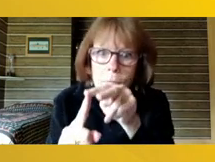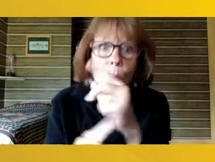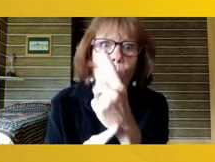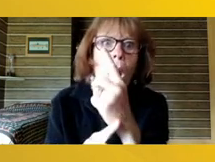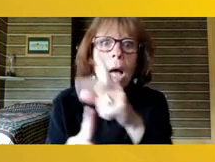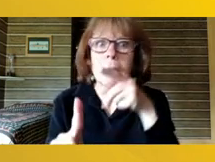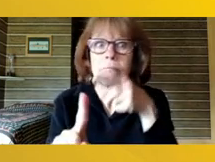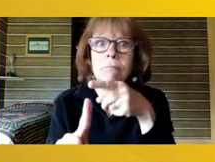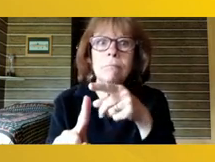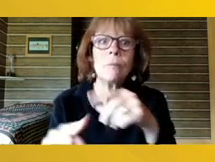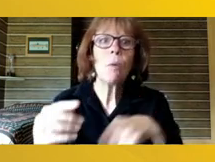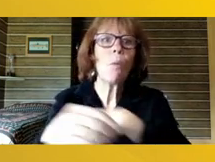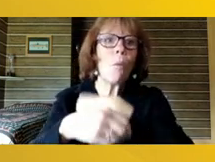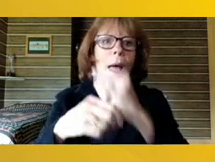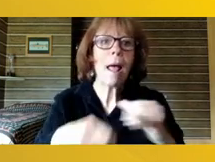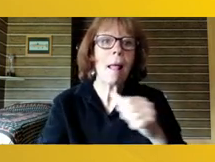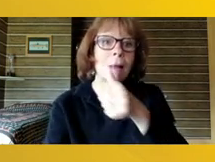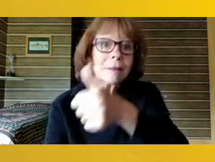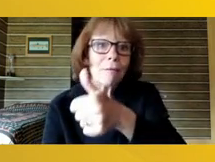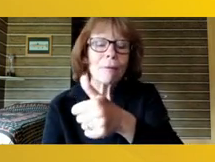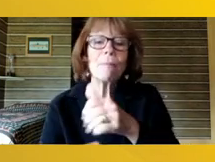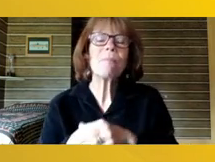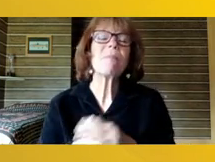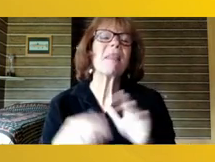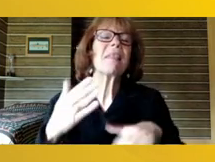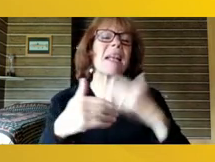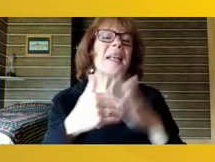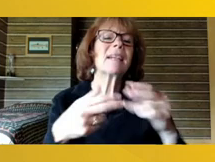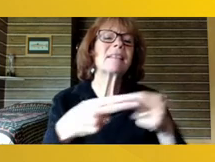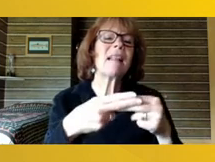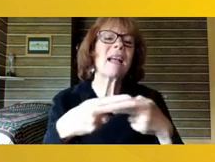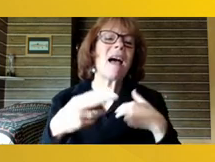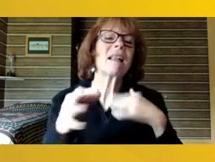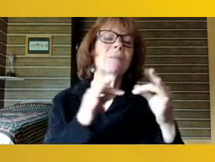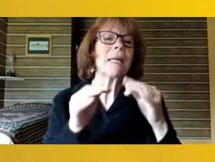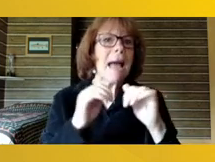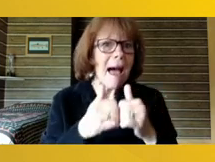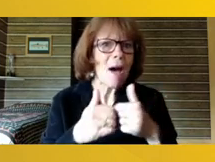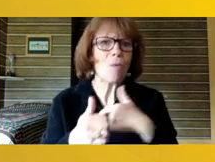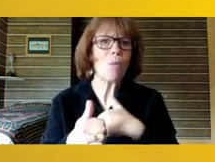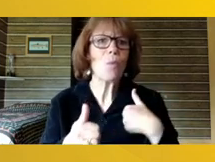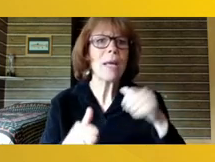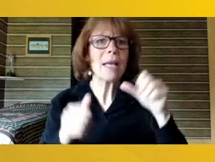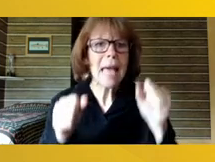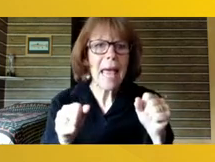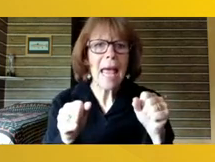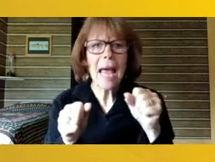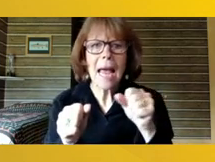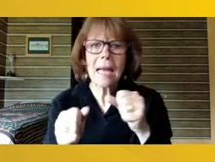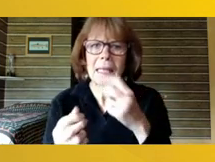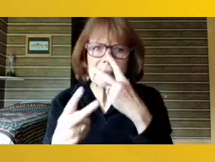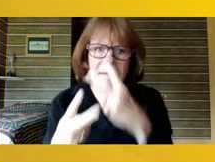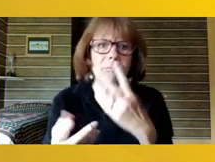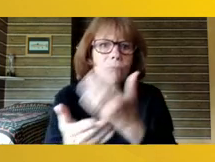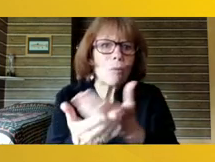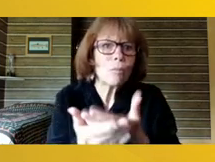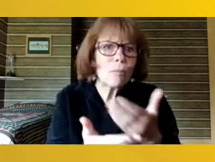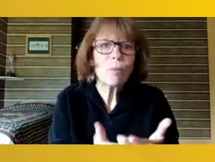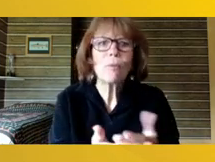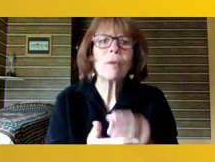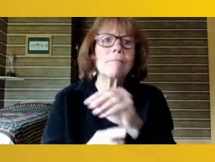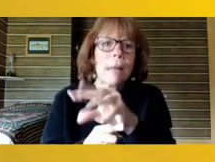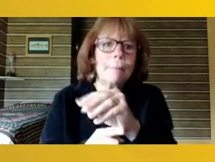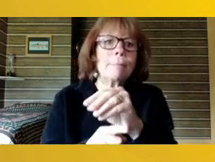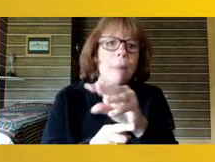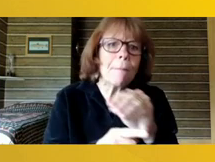I'll talk about this in the next slide, specifically how we're able to do this through photographs. But basically, researchers